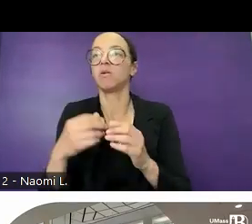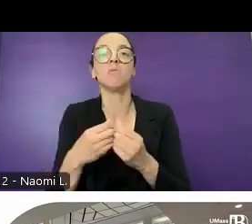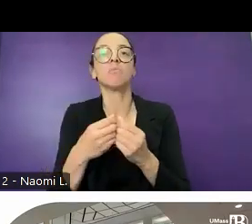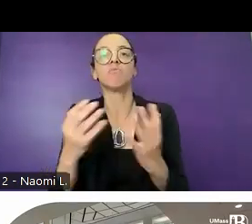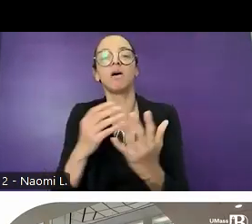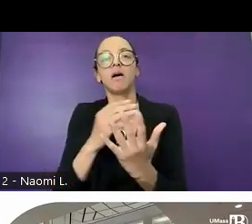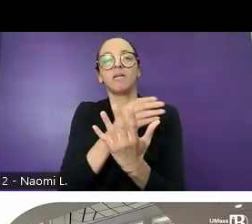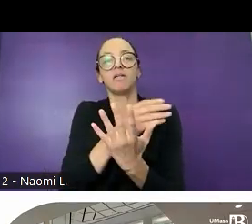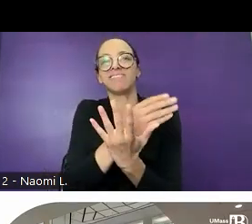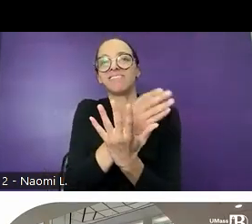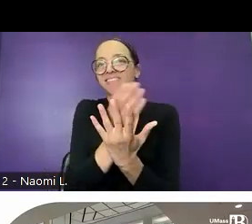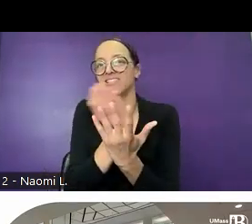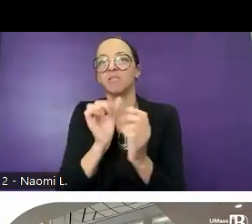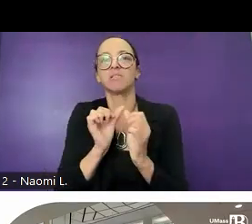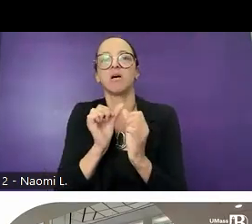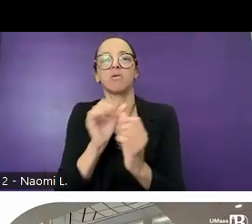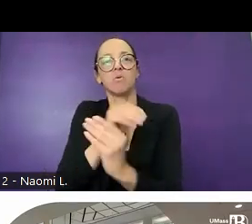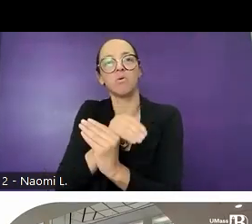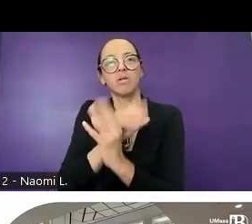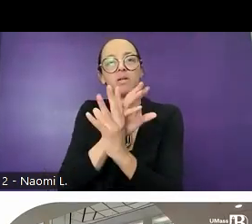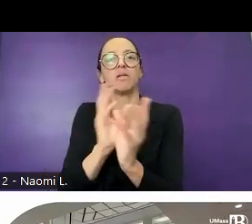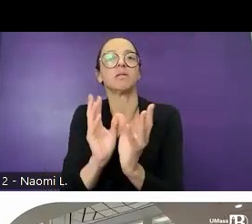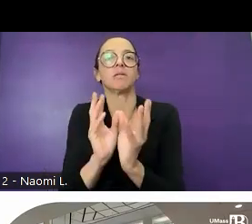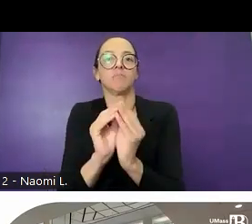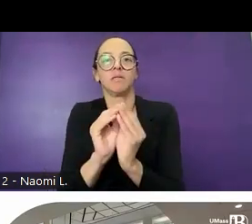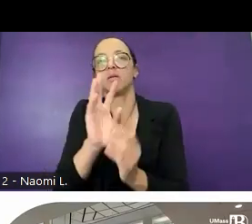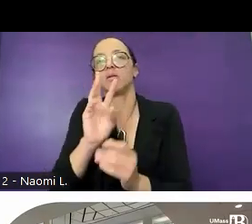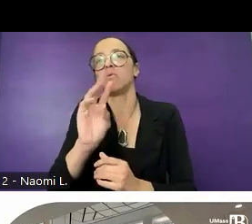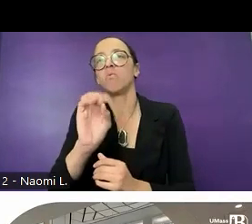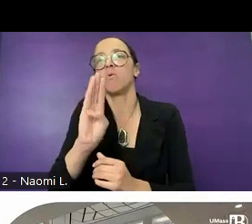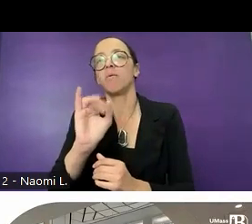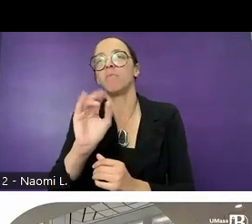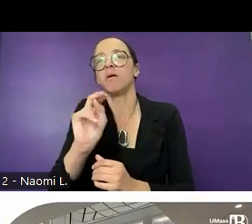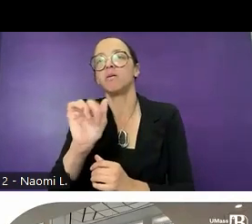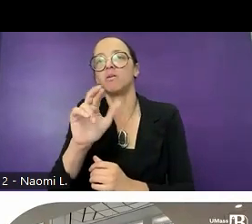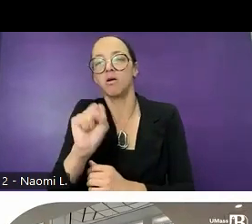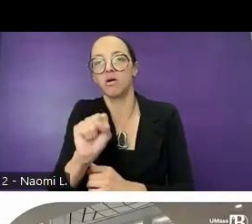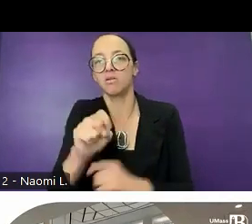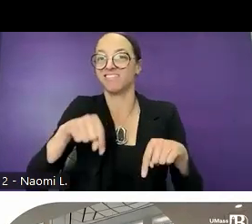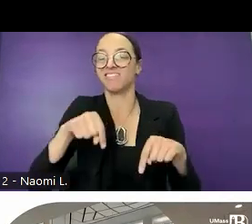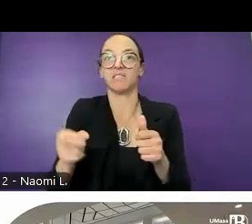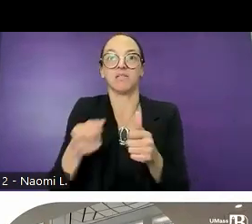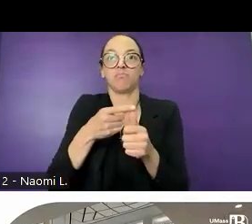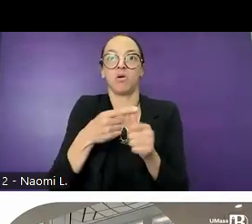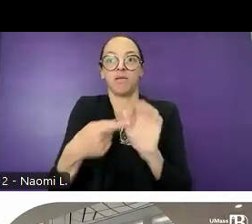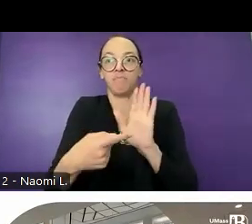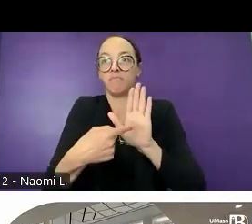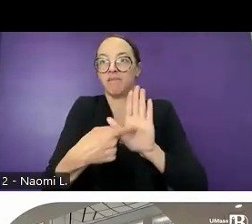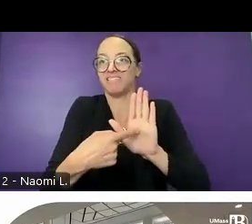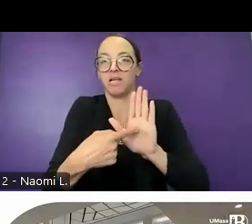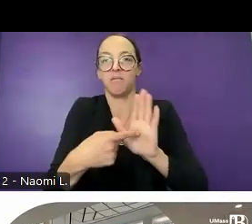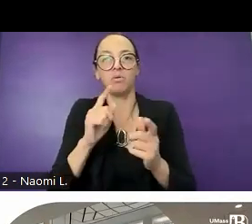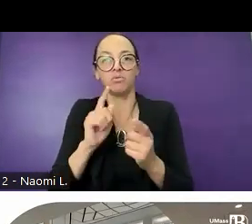prime example of one, just doing some level setting about what this initiative is all about. And we will have more of these as results